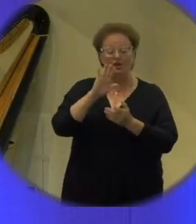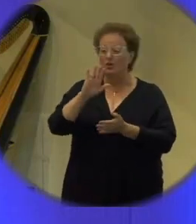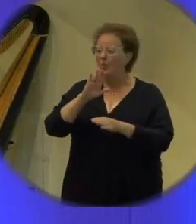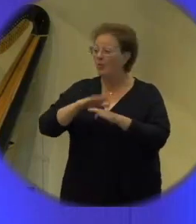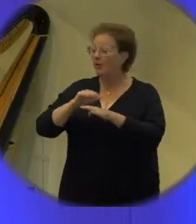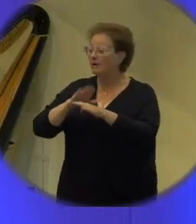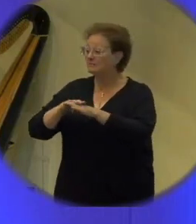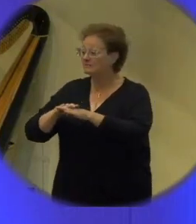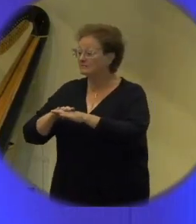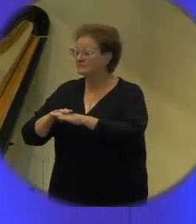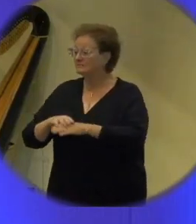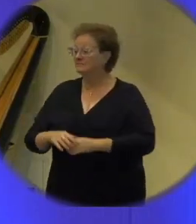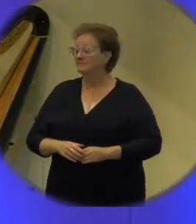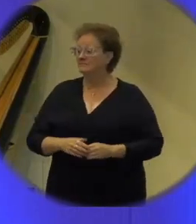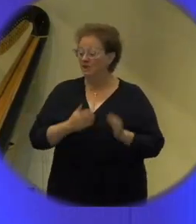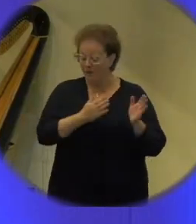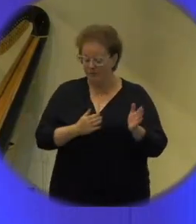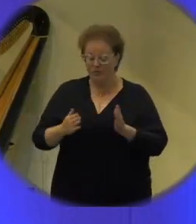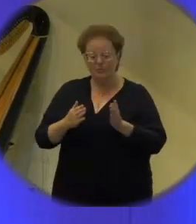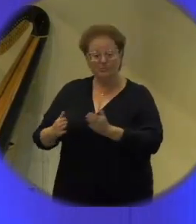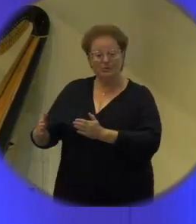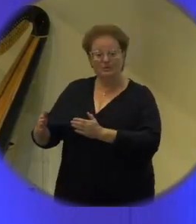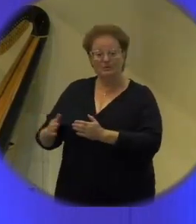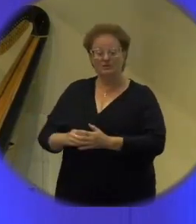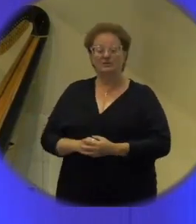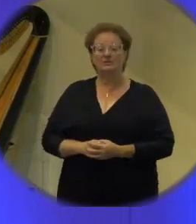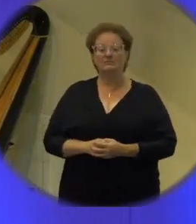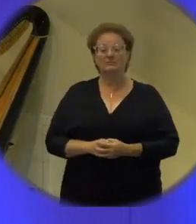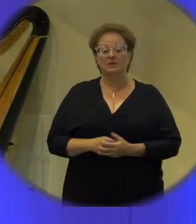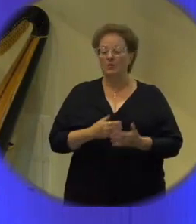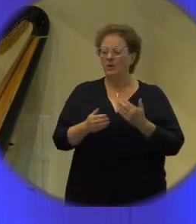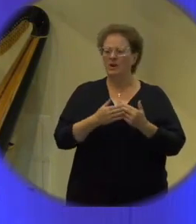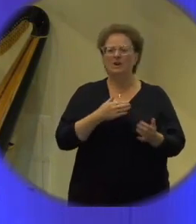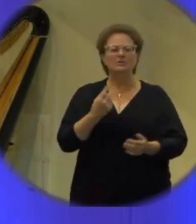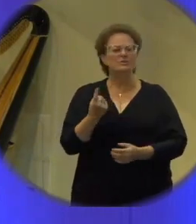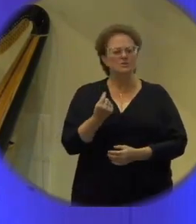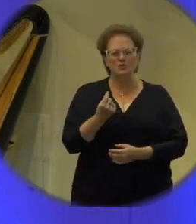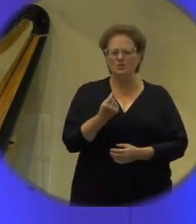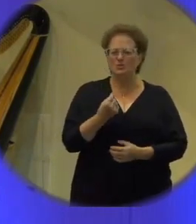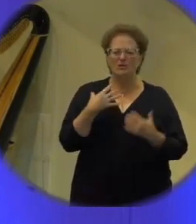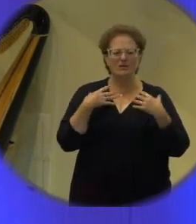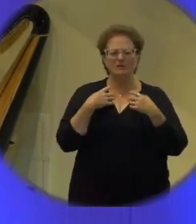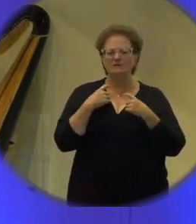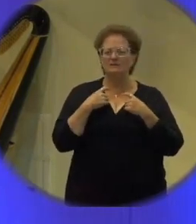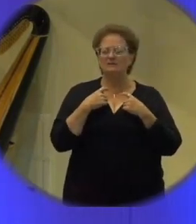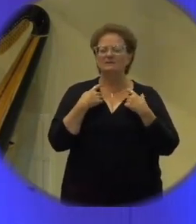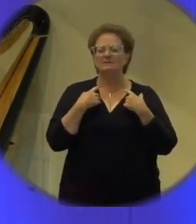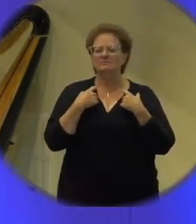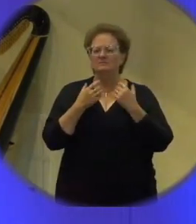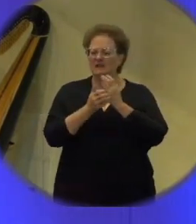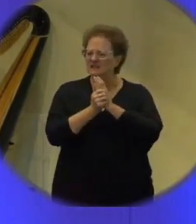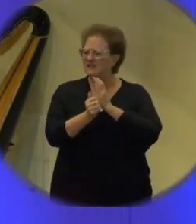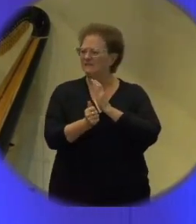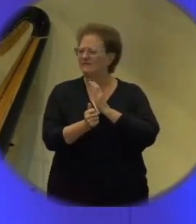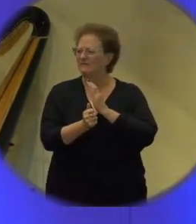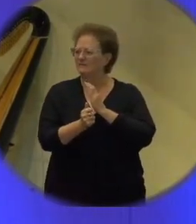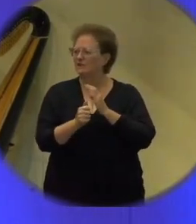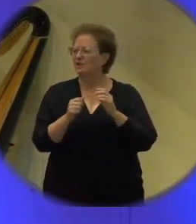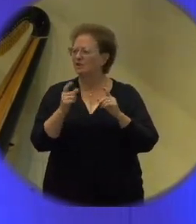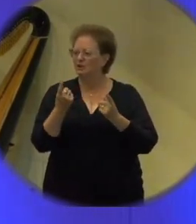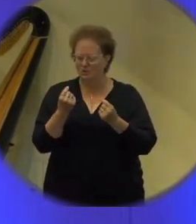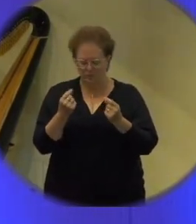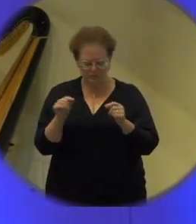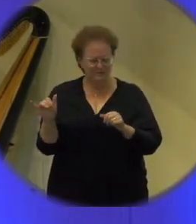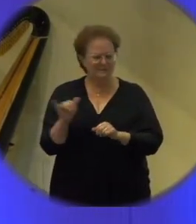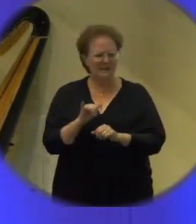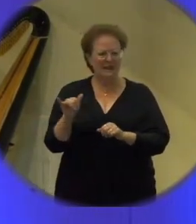calling. And in your calling, that means whatever you're doing, whatever you're gifted to do, you can be an Esther. You can